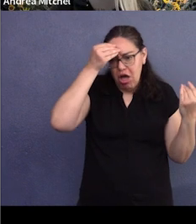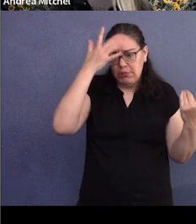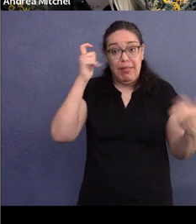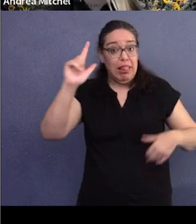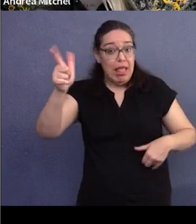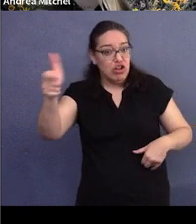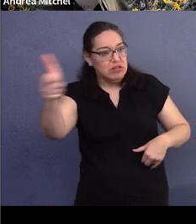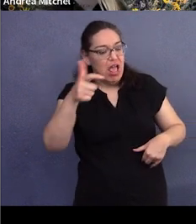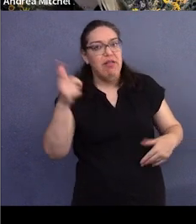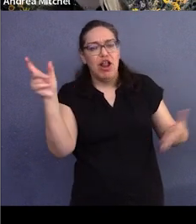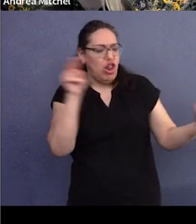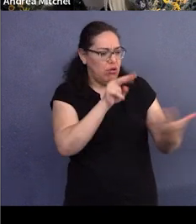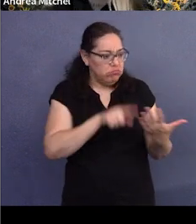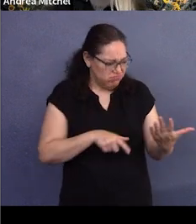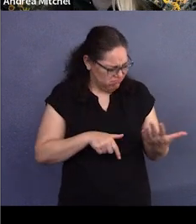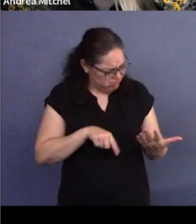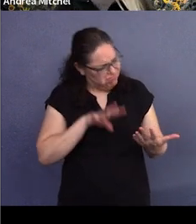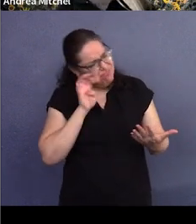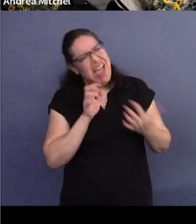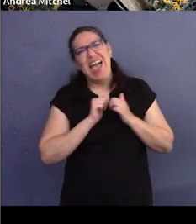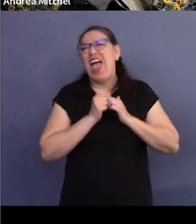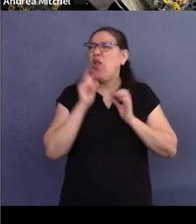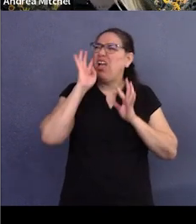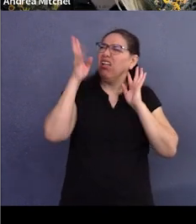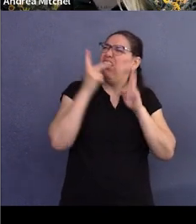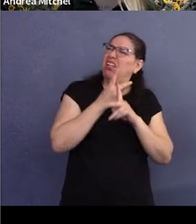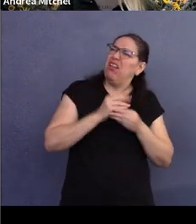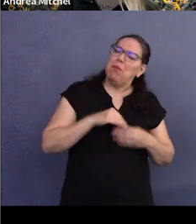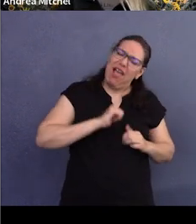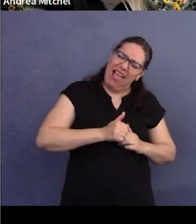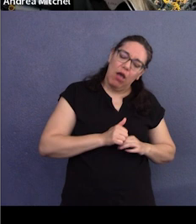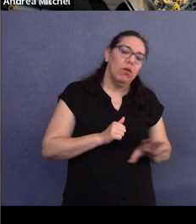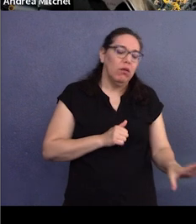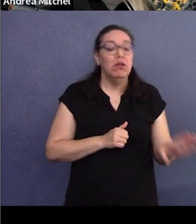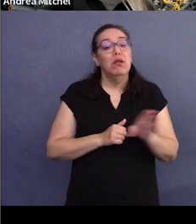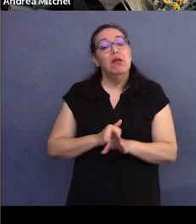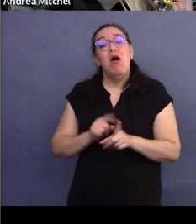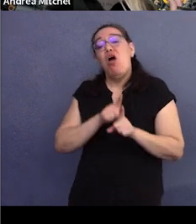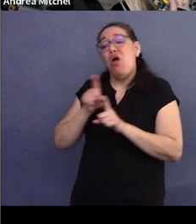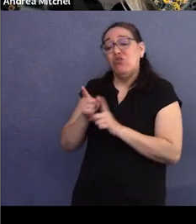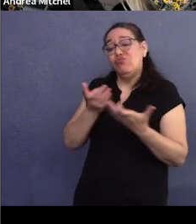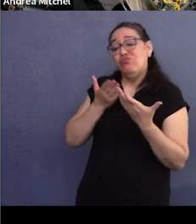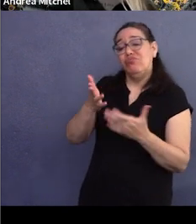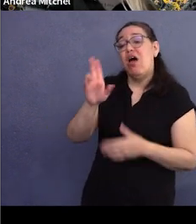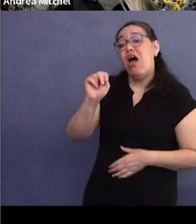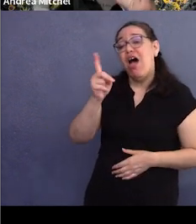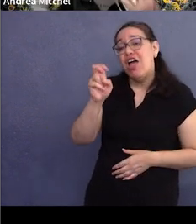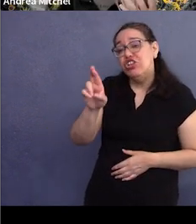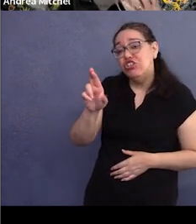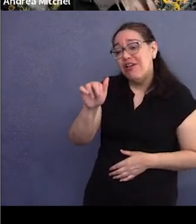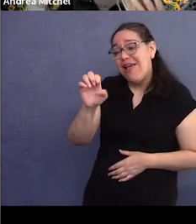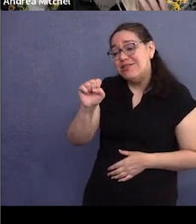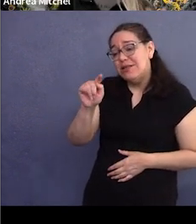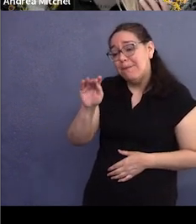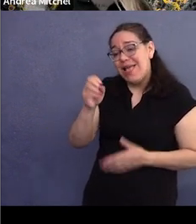number? I would recommend underestimating income because you never want to overestimate income and then spend